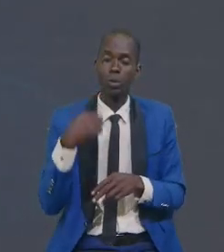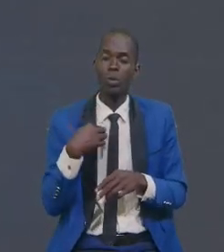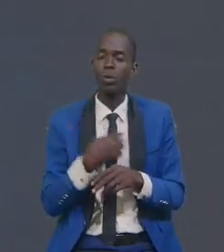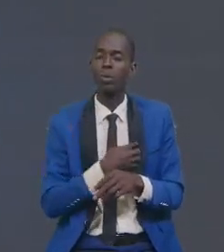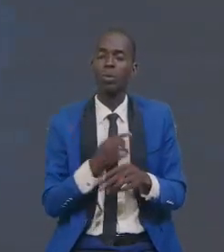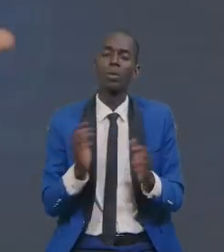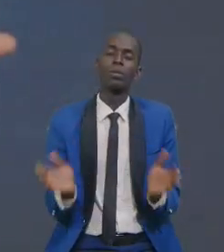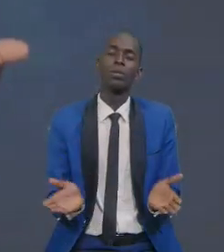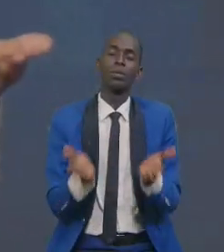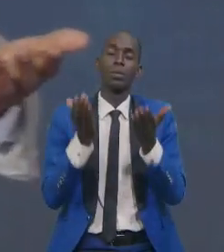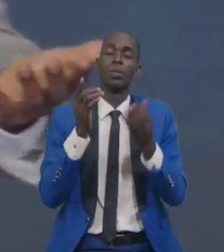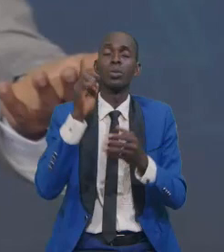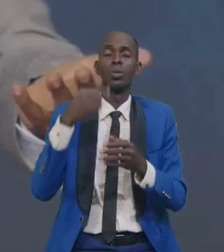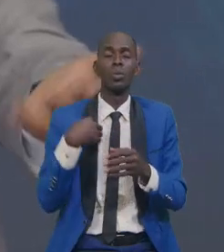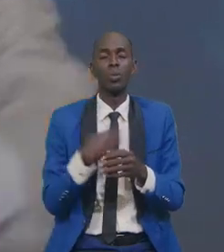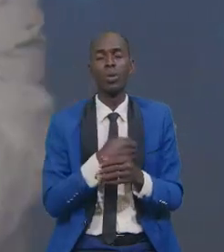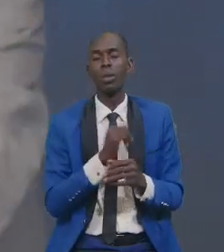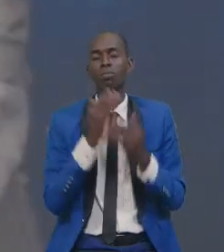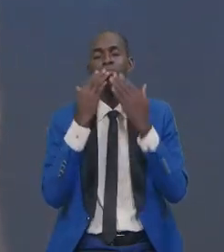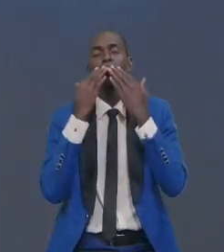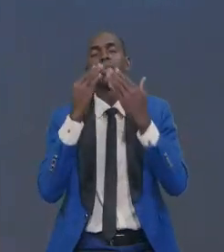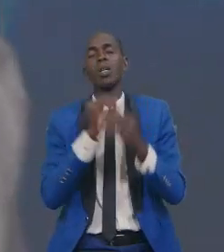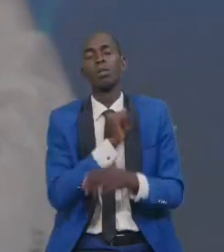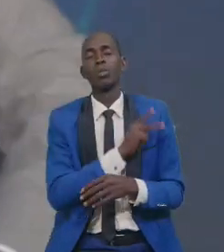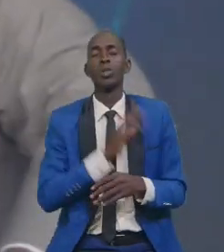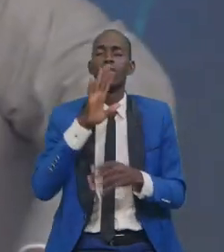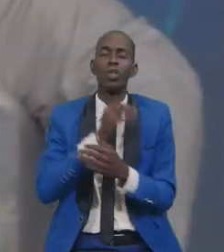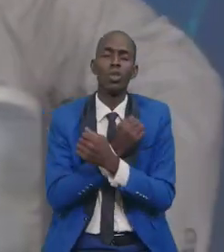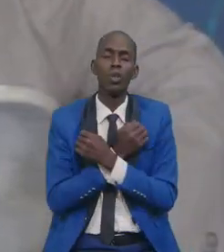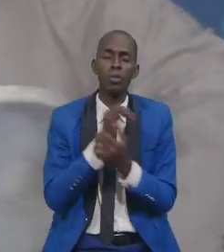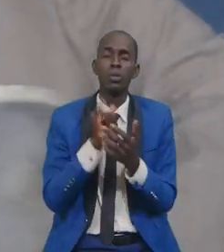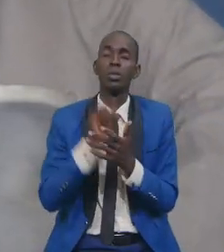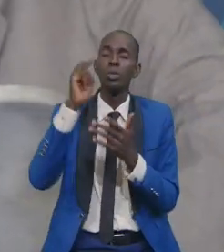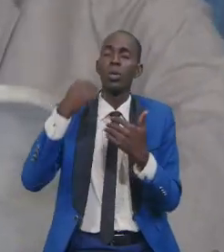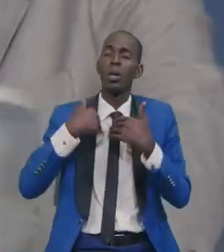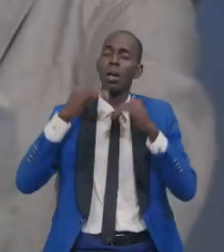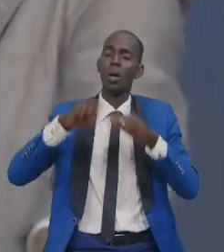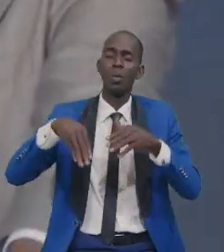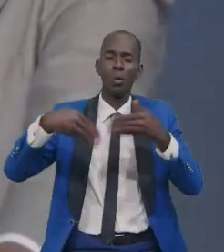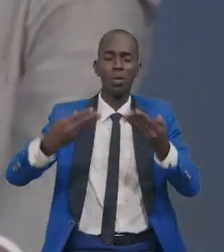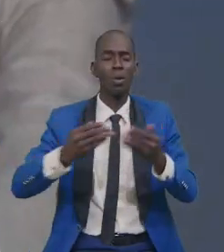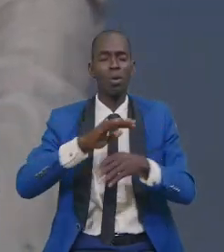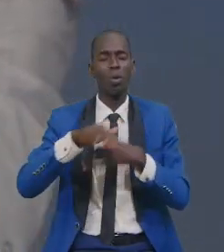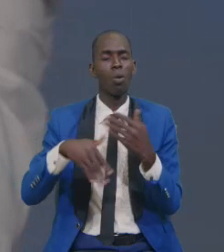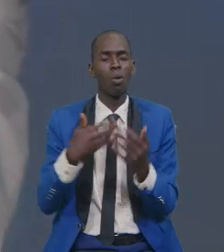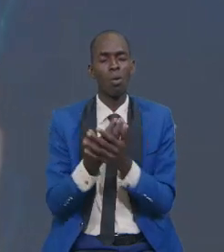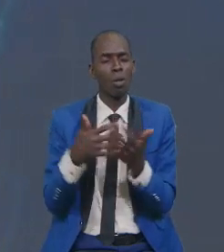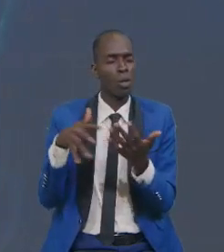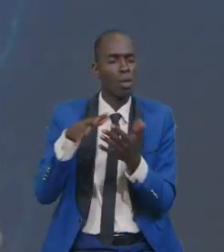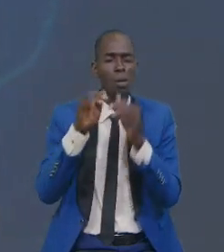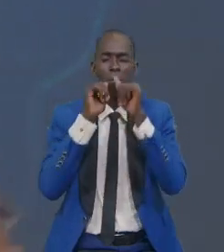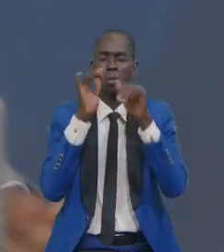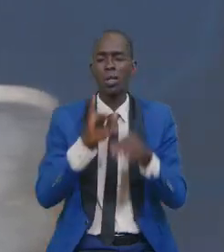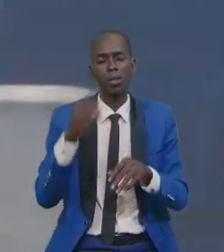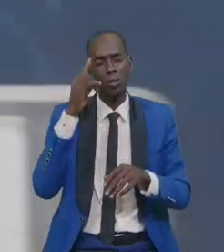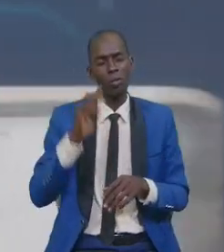you. We appreciate your love that you have provided all these blessings for us. And help